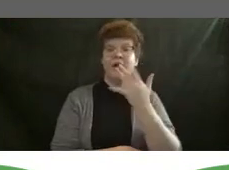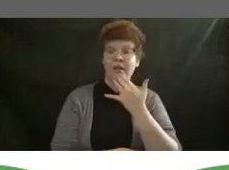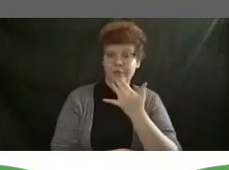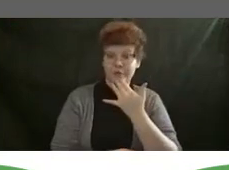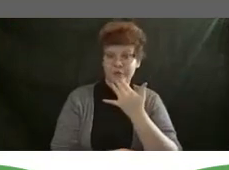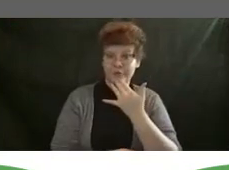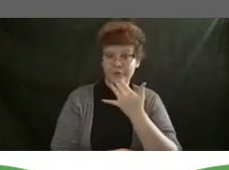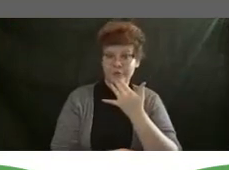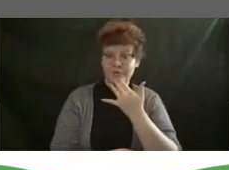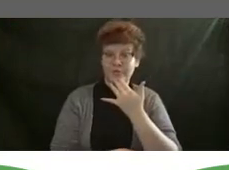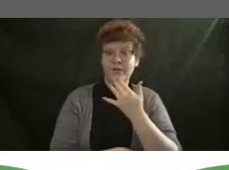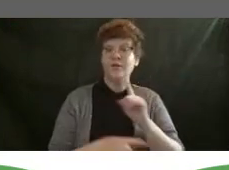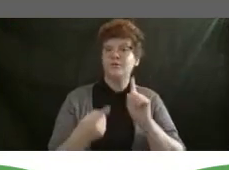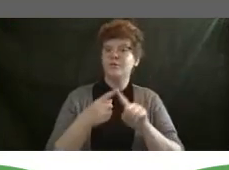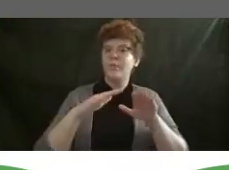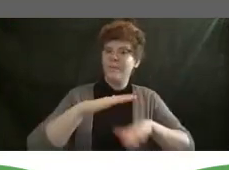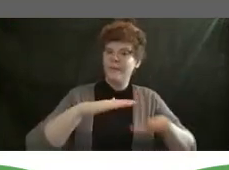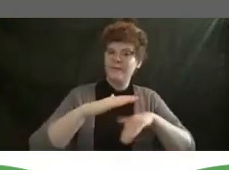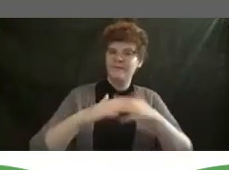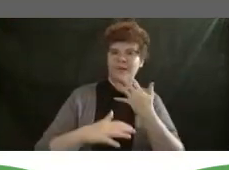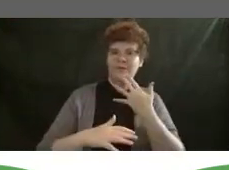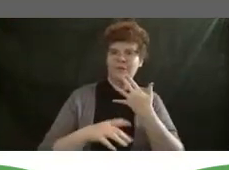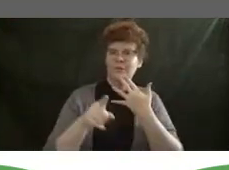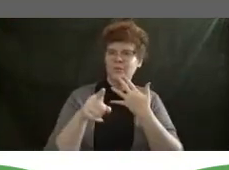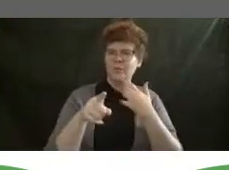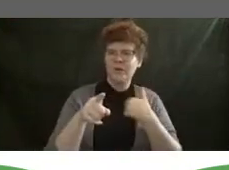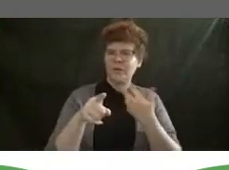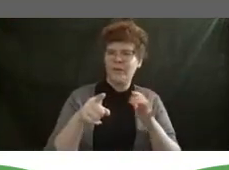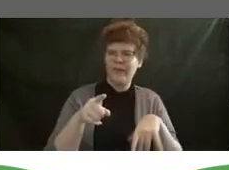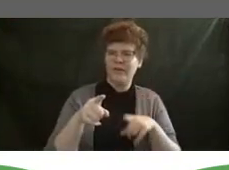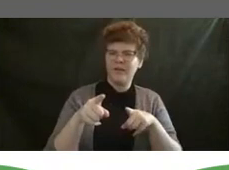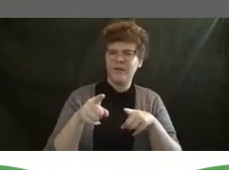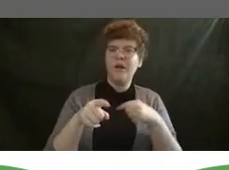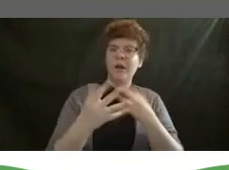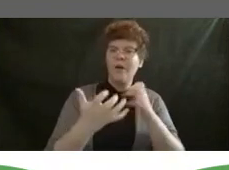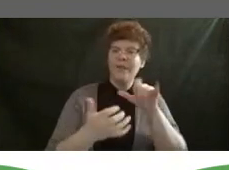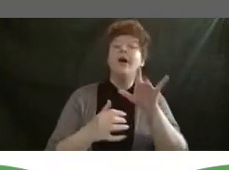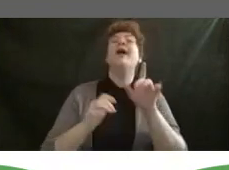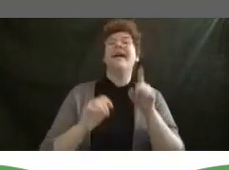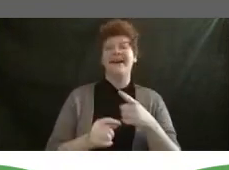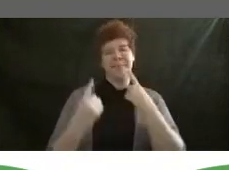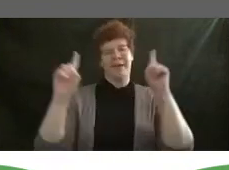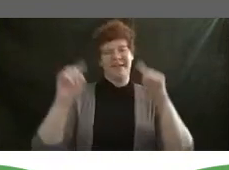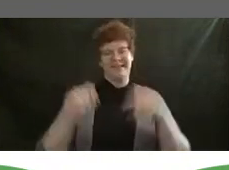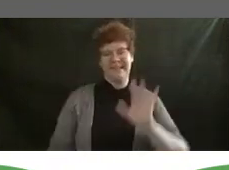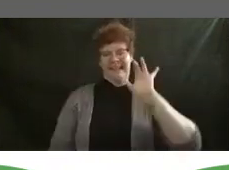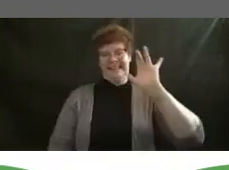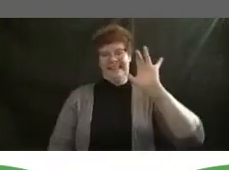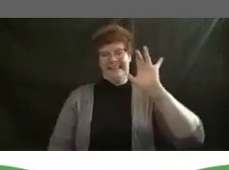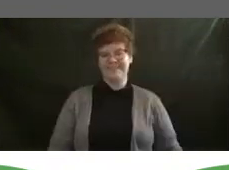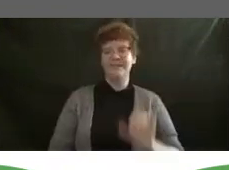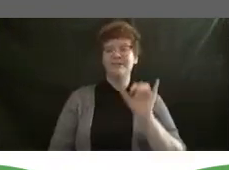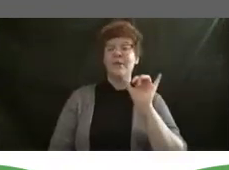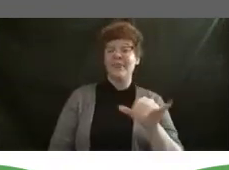And that's not what I wanted. I want this color. There we go. So by clicking on that color,